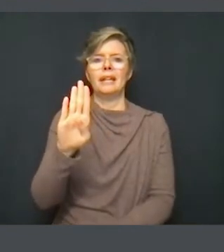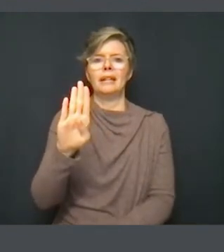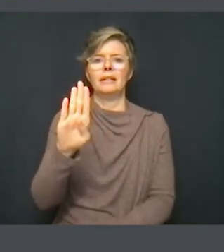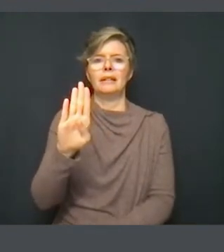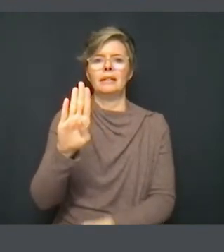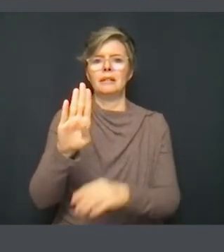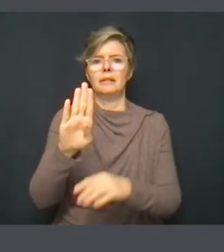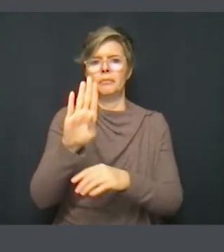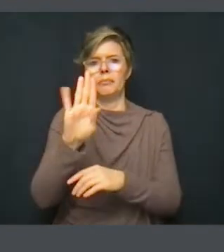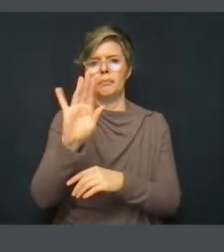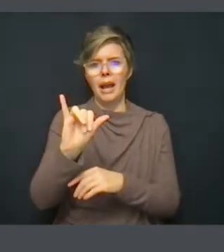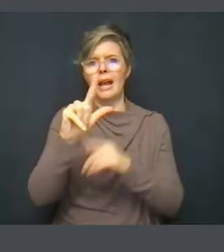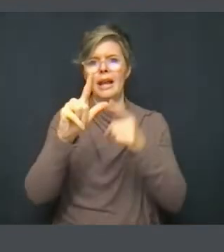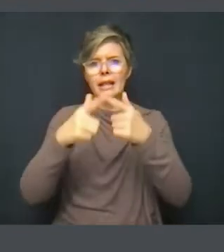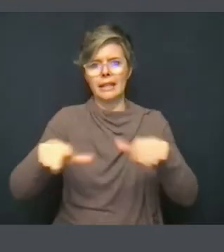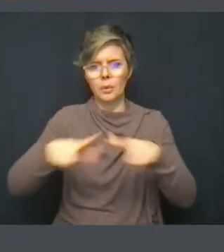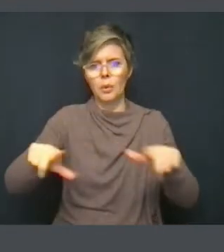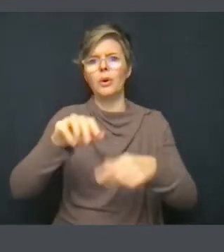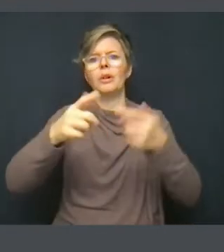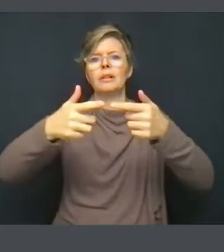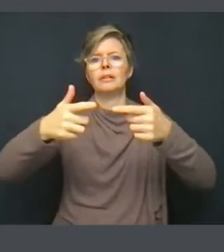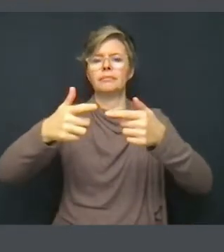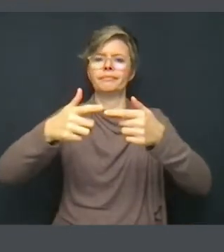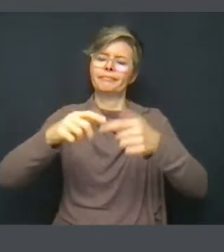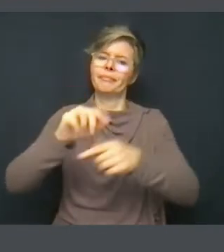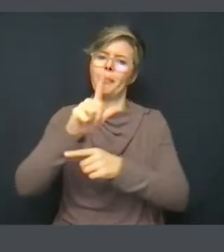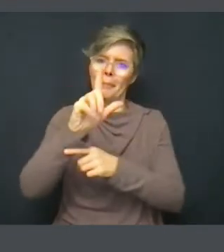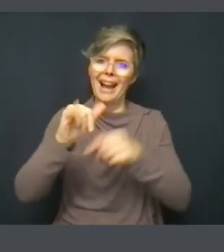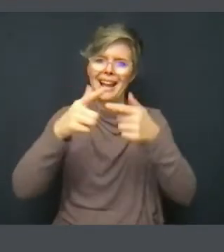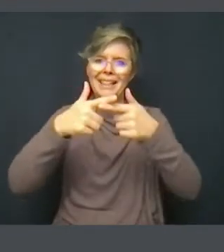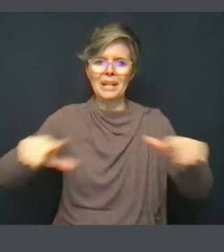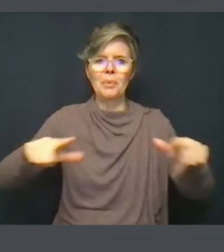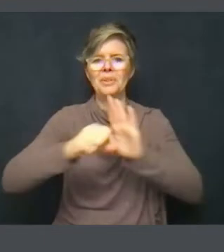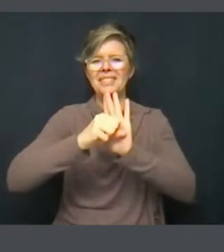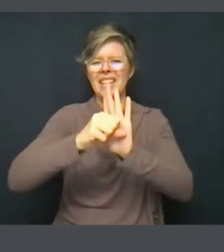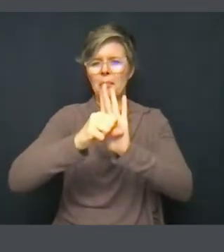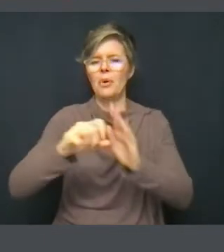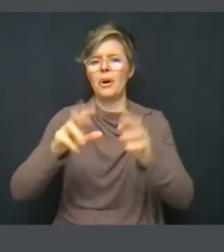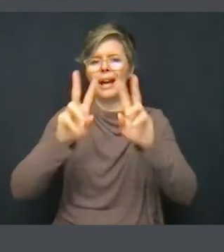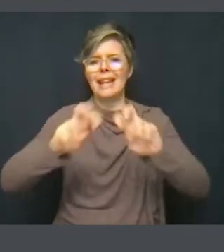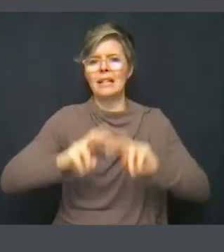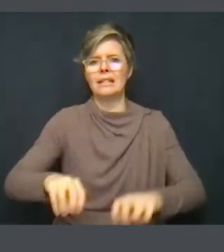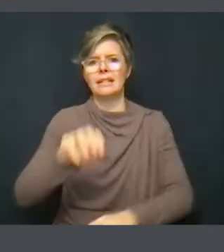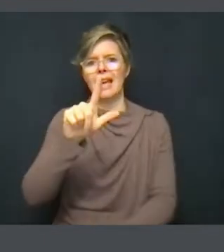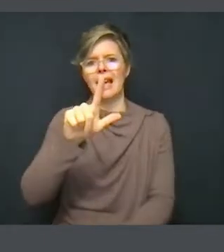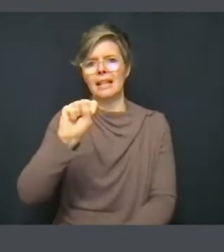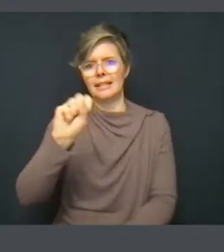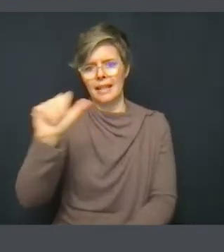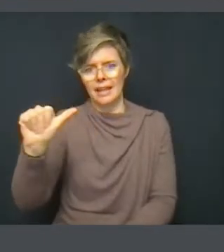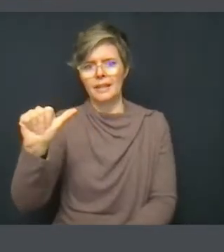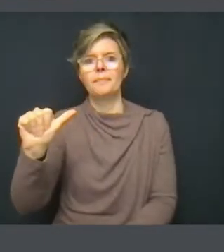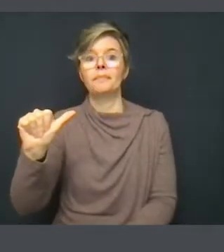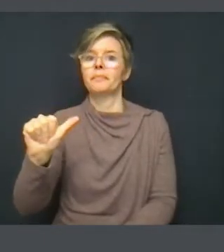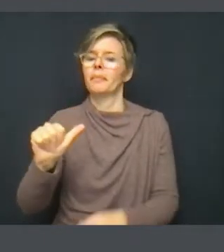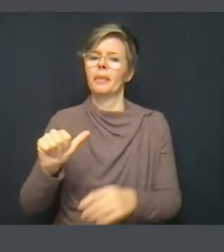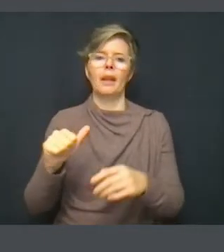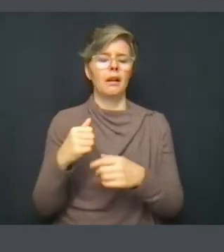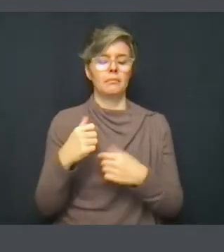this area. When I worked as a clinician, I used language sample analysis with almost every single child I